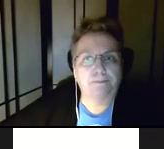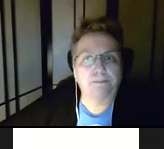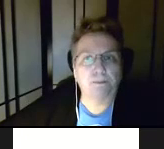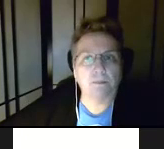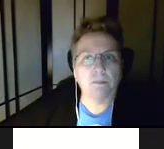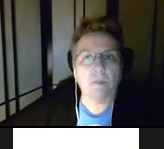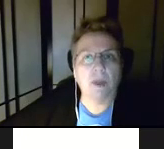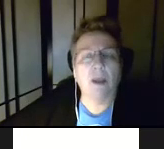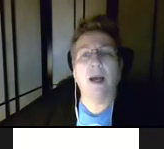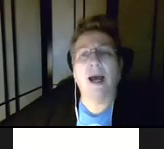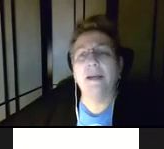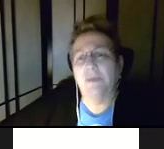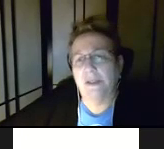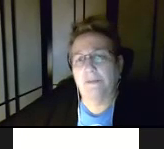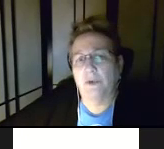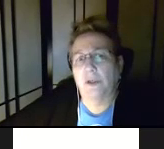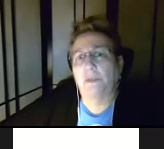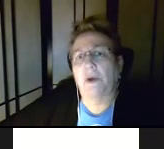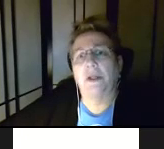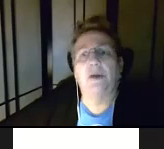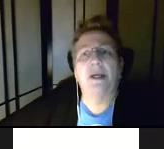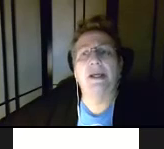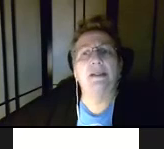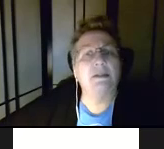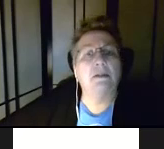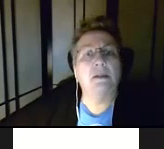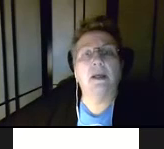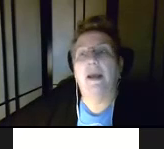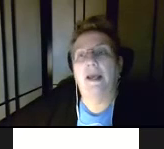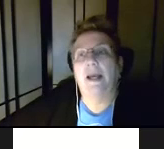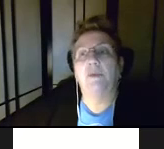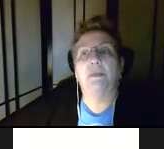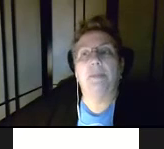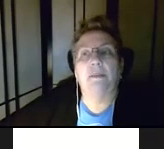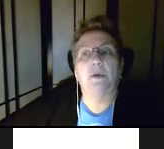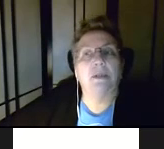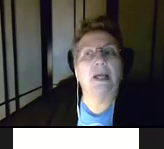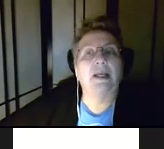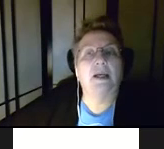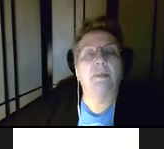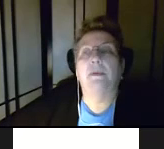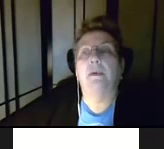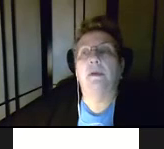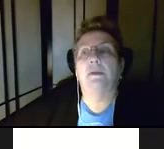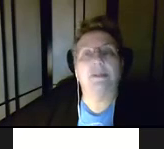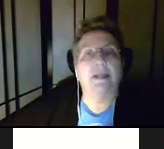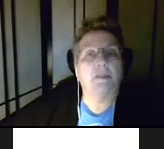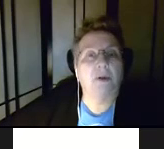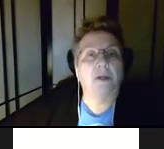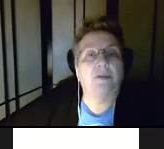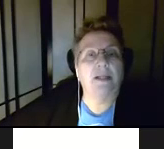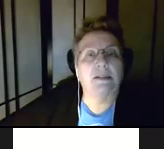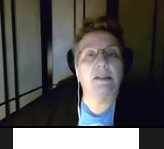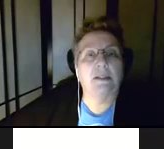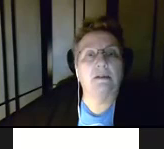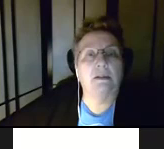them. I have lived during the polio days, and I remember lining up to take the